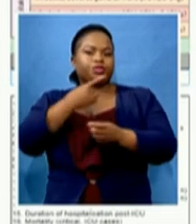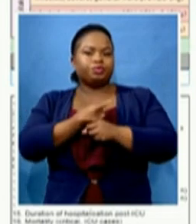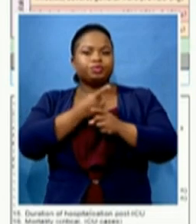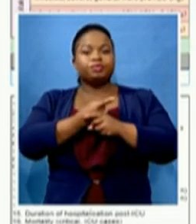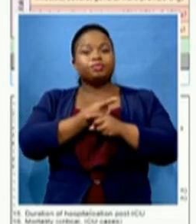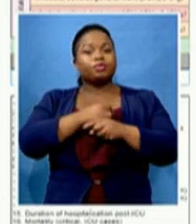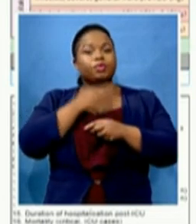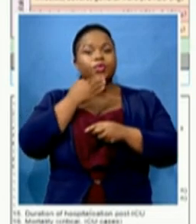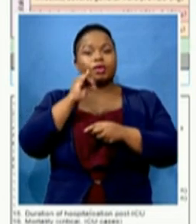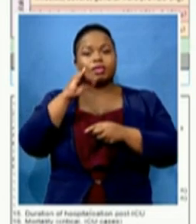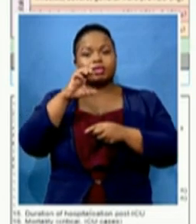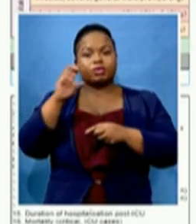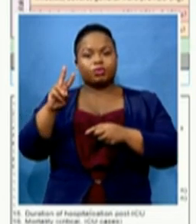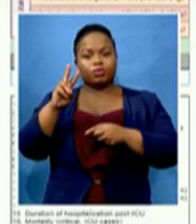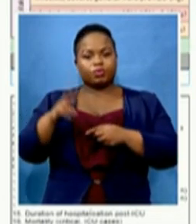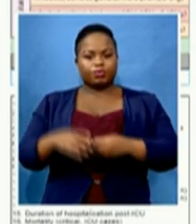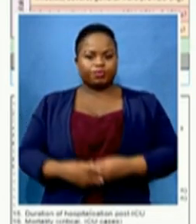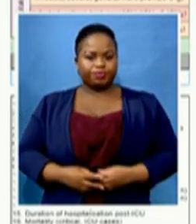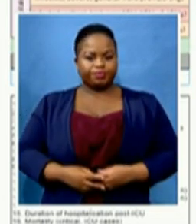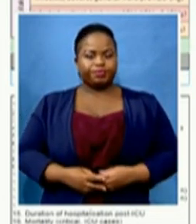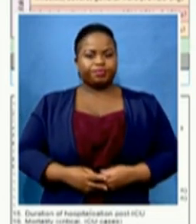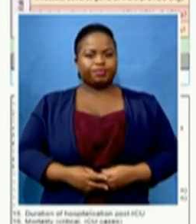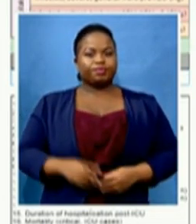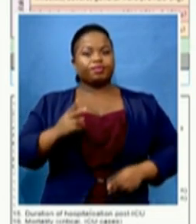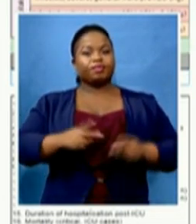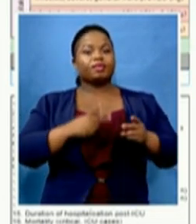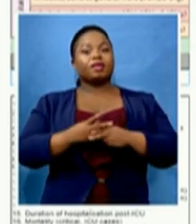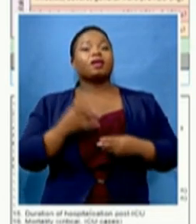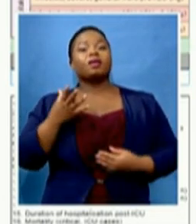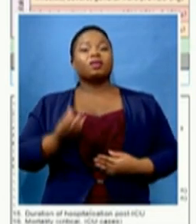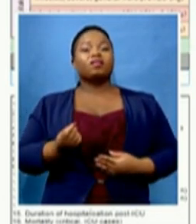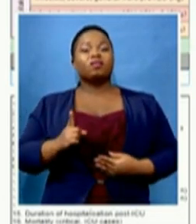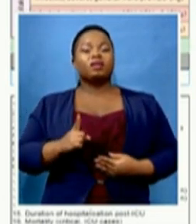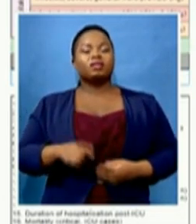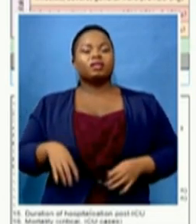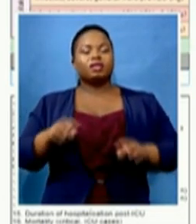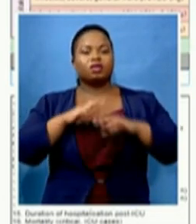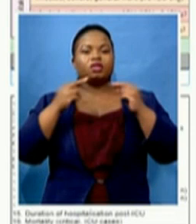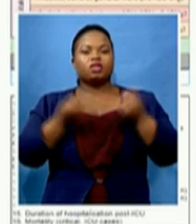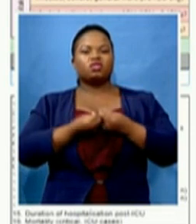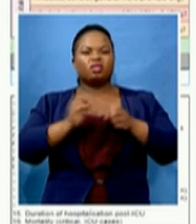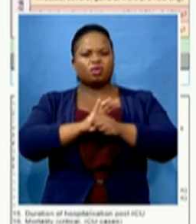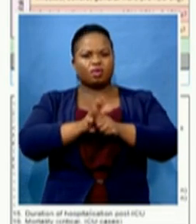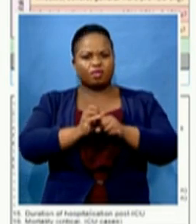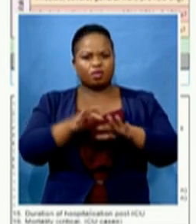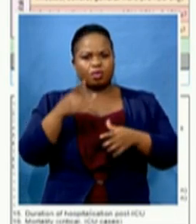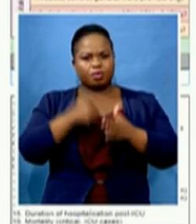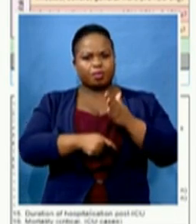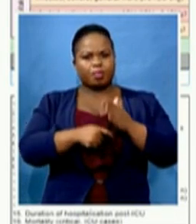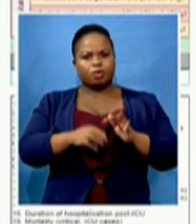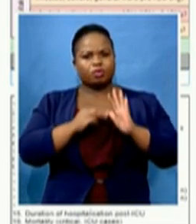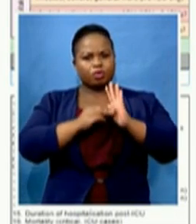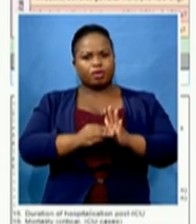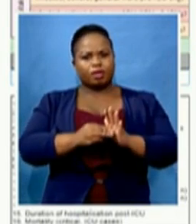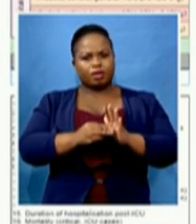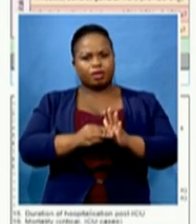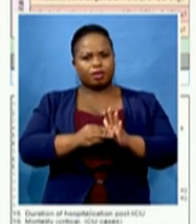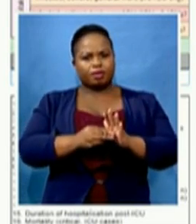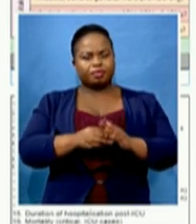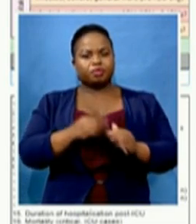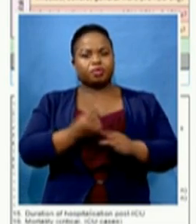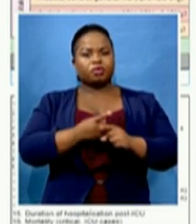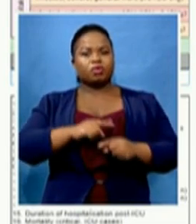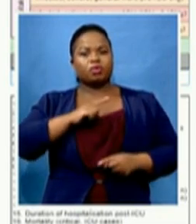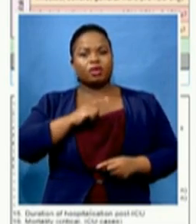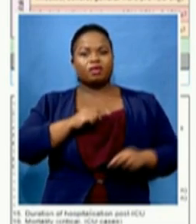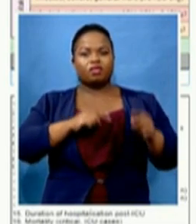We also have a national COVID-19 cost model, which is essentially built around the outputs from the EPI model. And